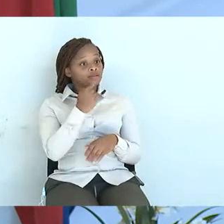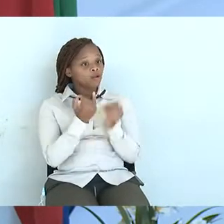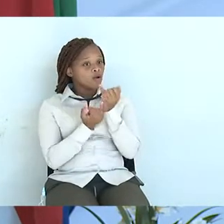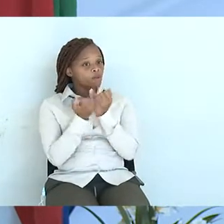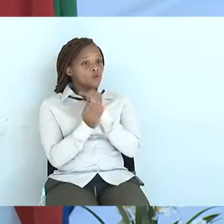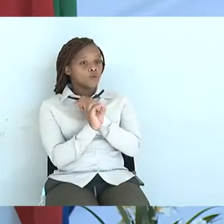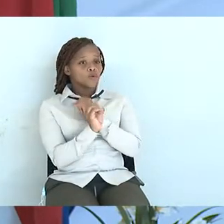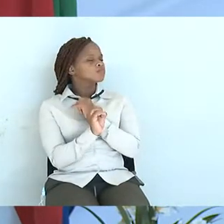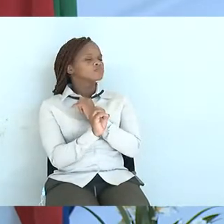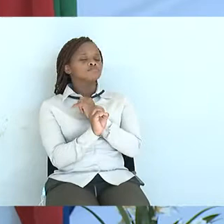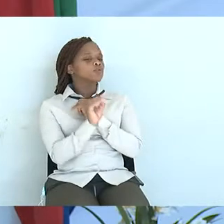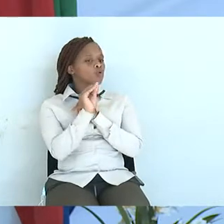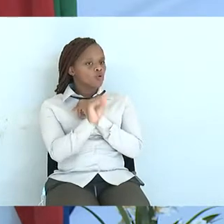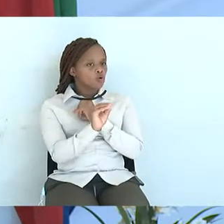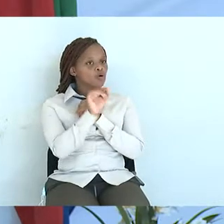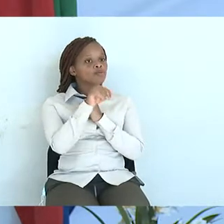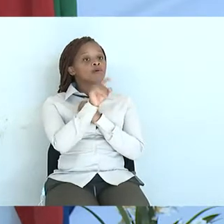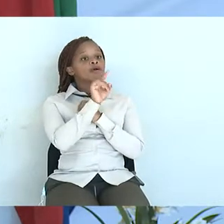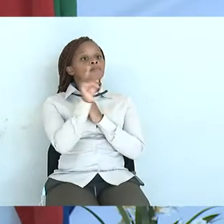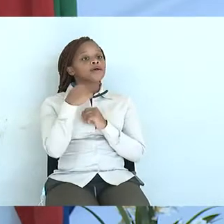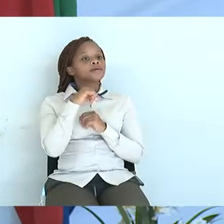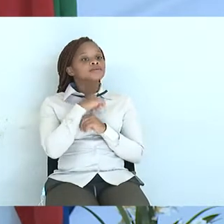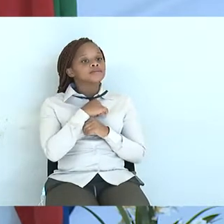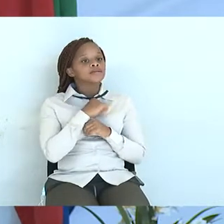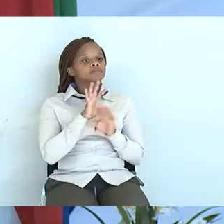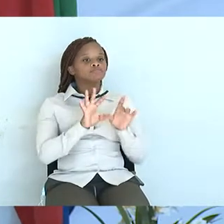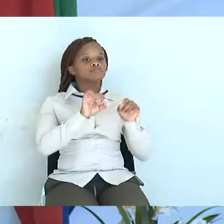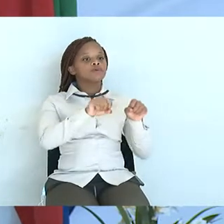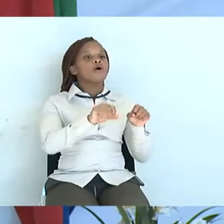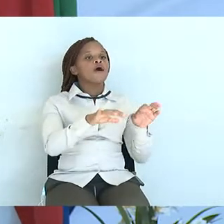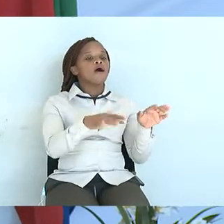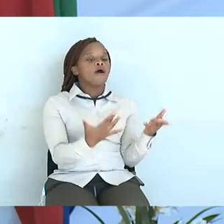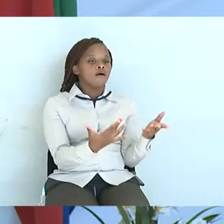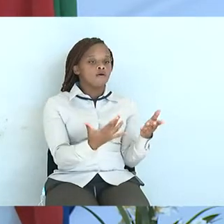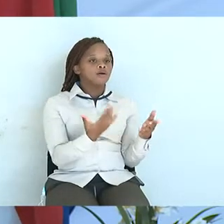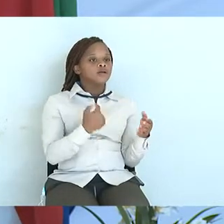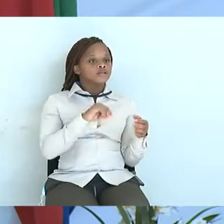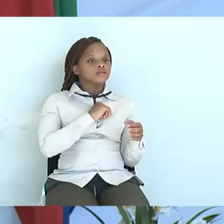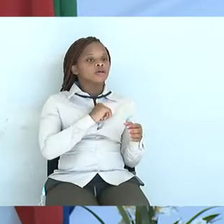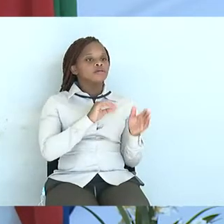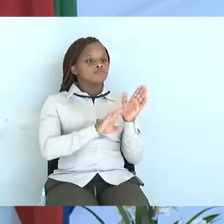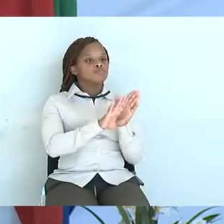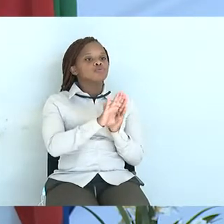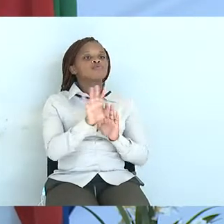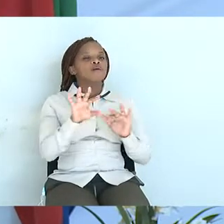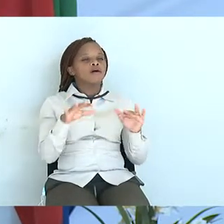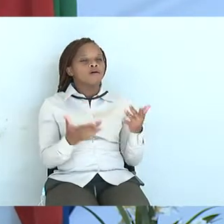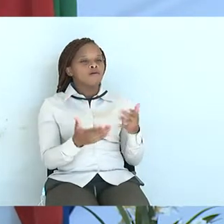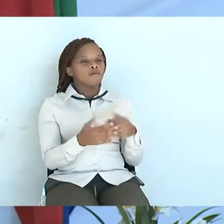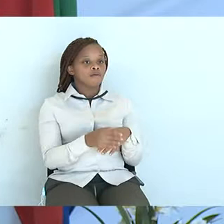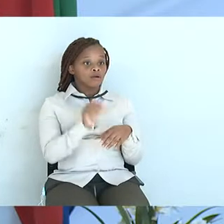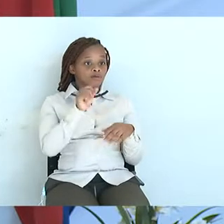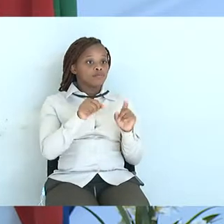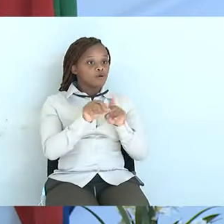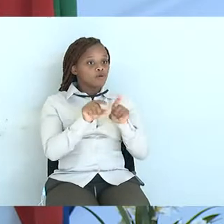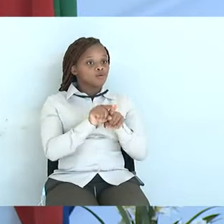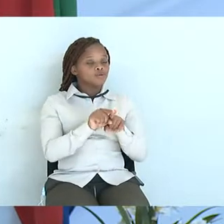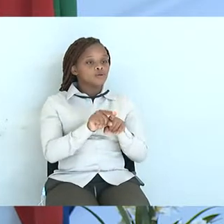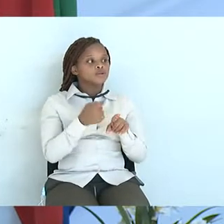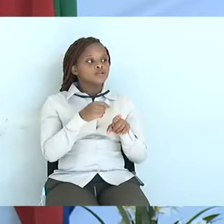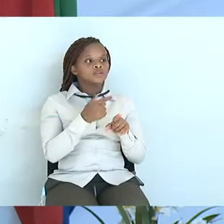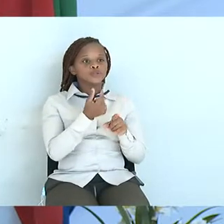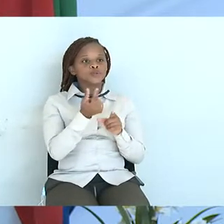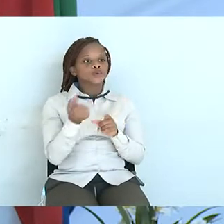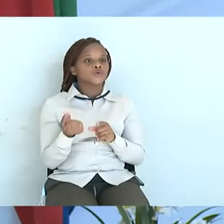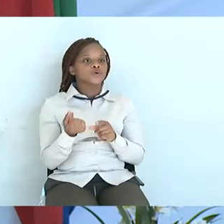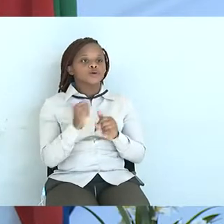in other areas and so forth. So that's what we talk about when we talk about polycentric development. And we're saying it